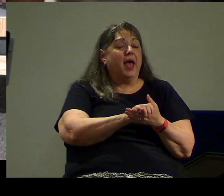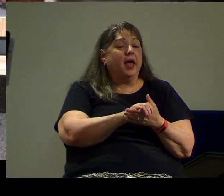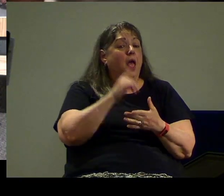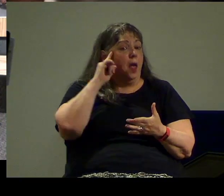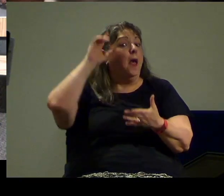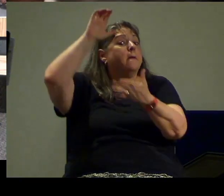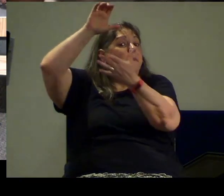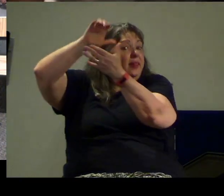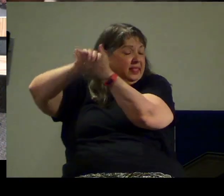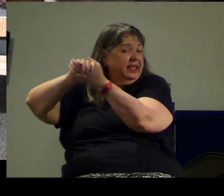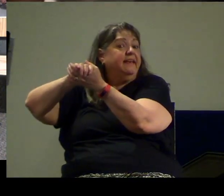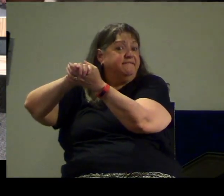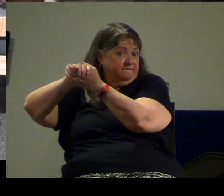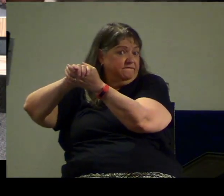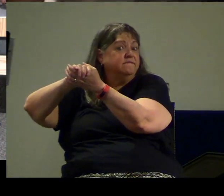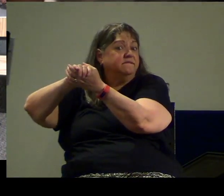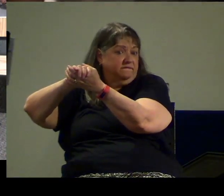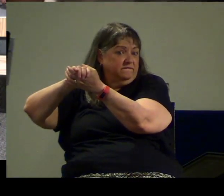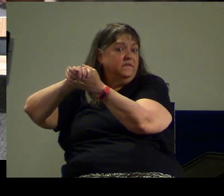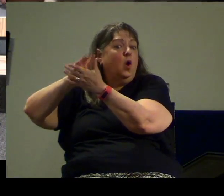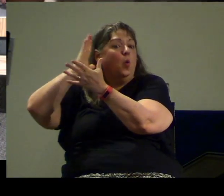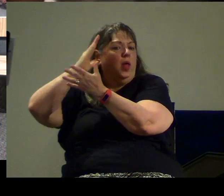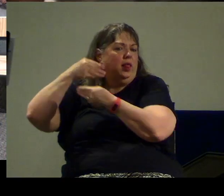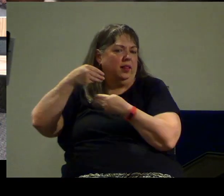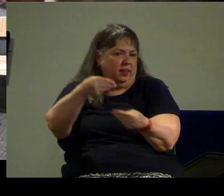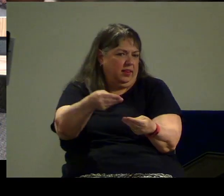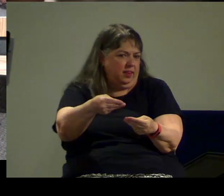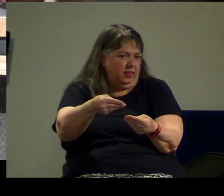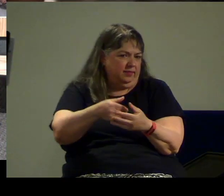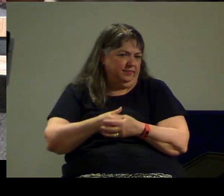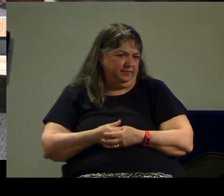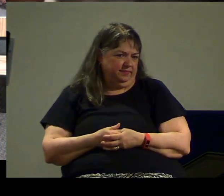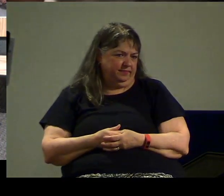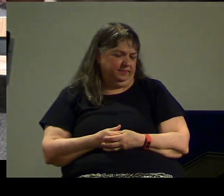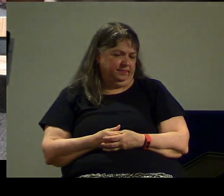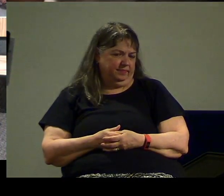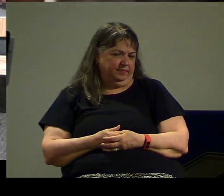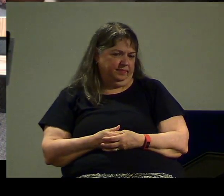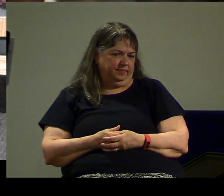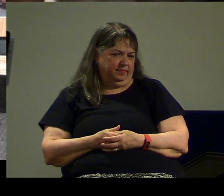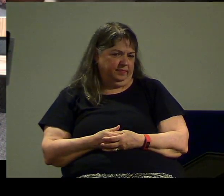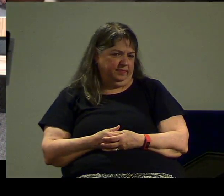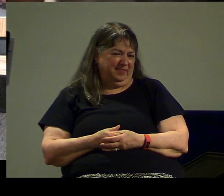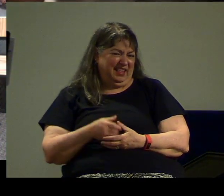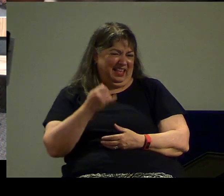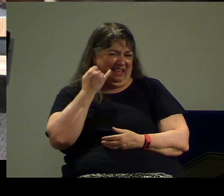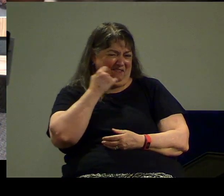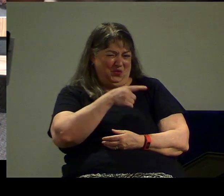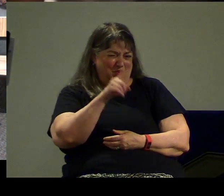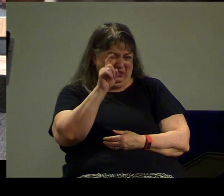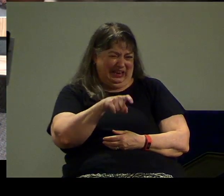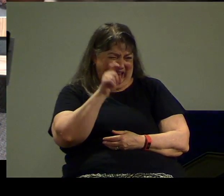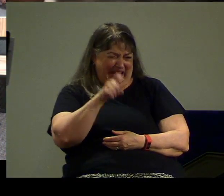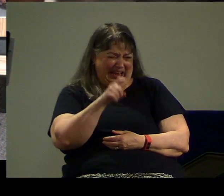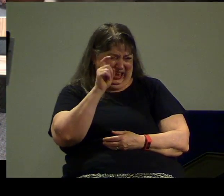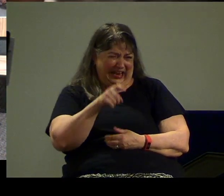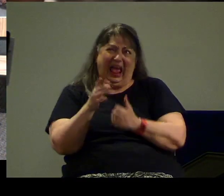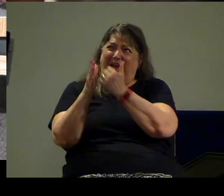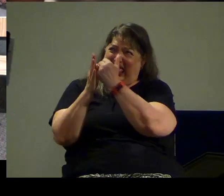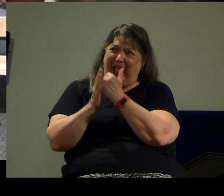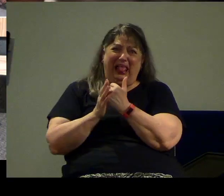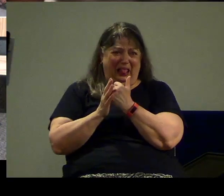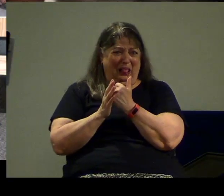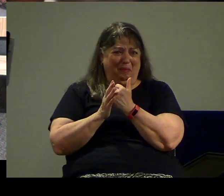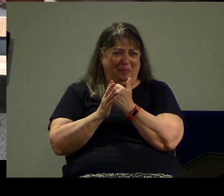if you believe, it shall be given unto you. It shall be done unto you. So when you need an answer, seek